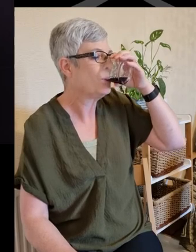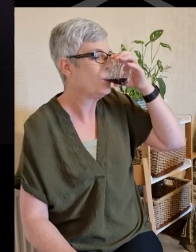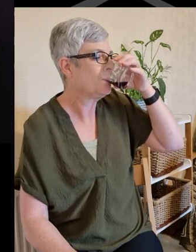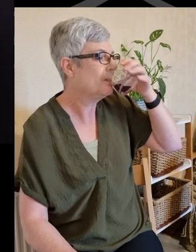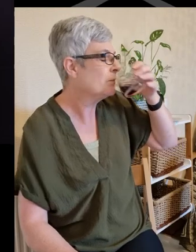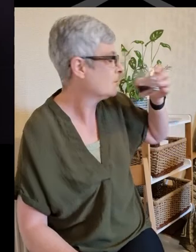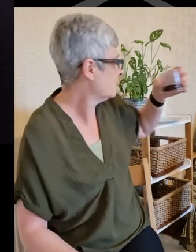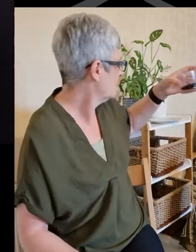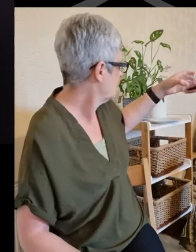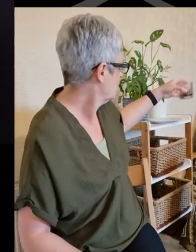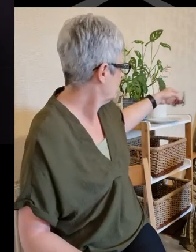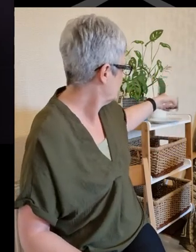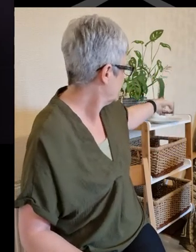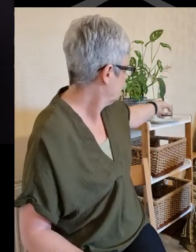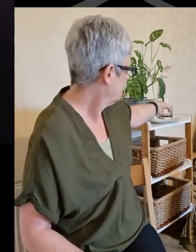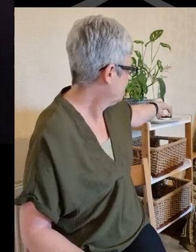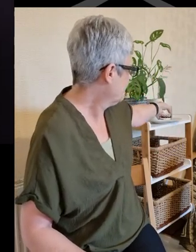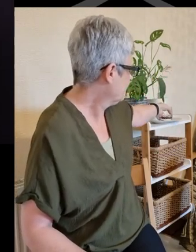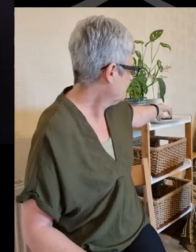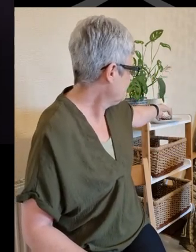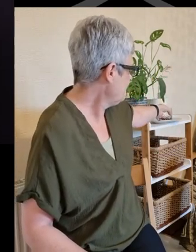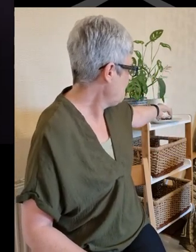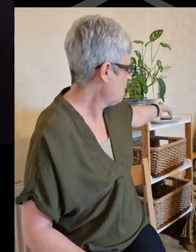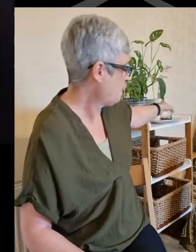Blood of Christ shed for you. Amen.